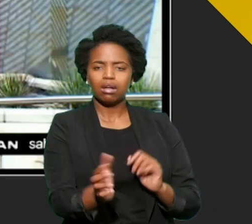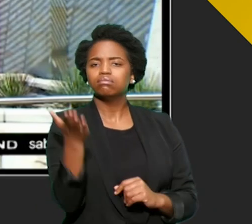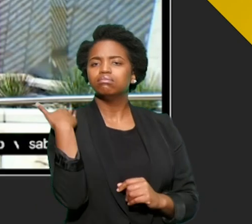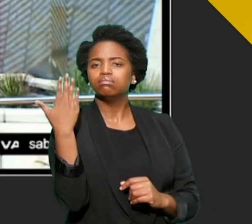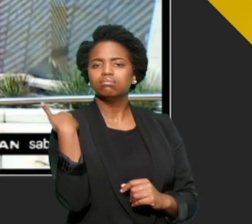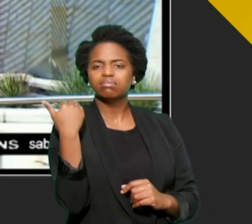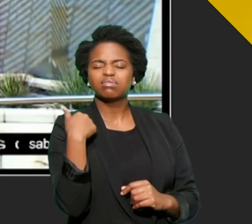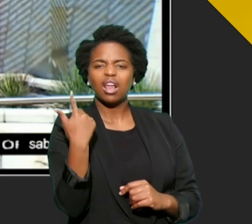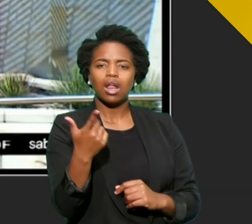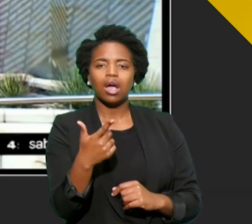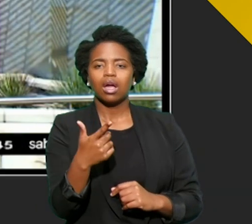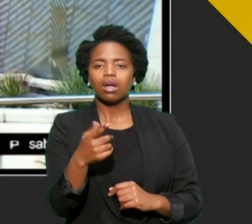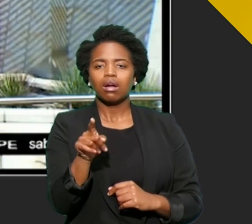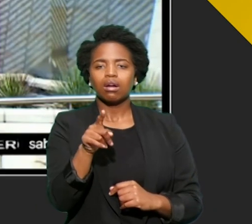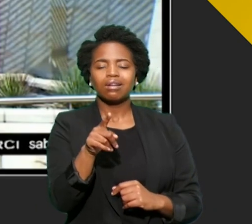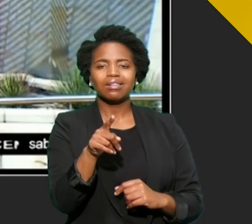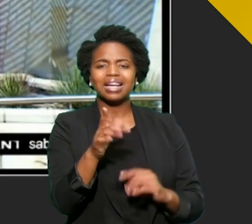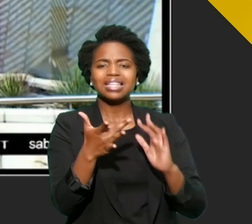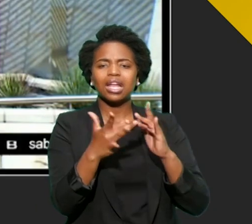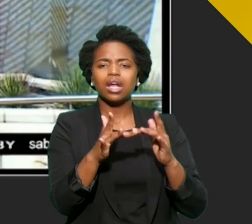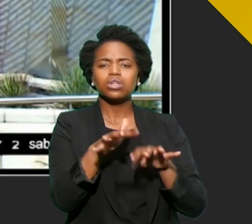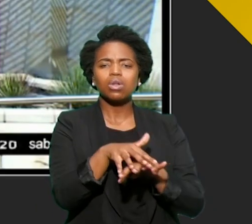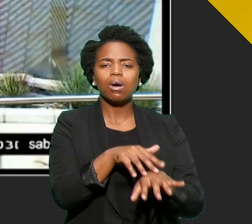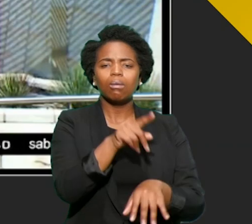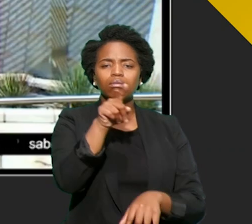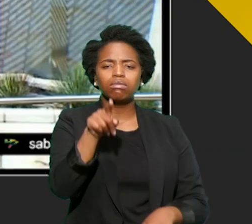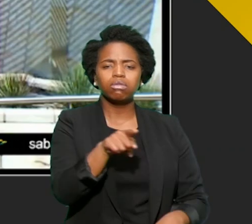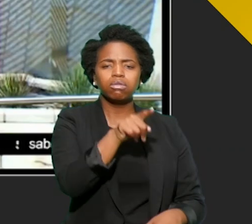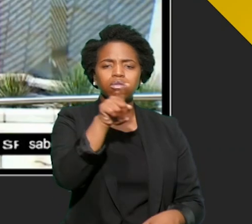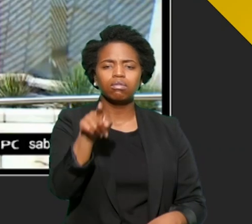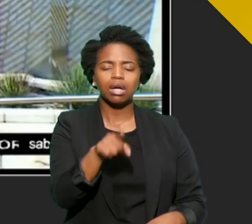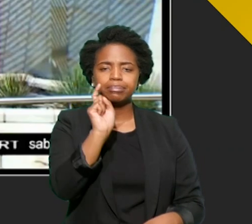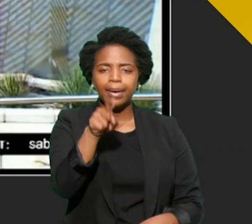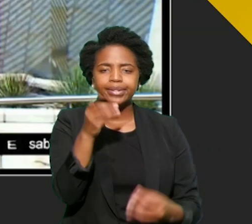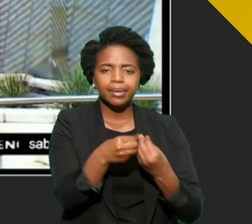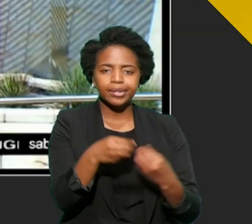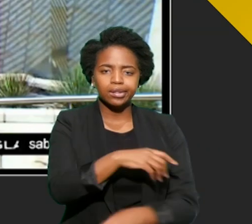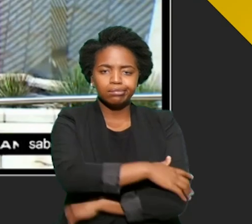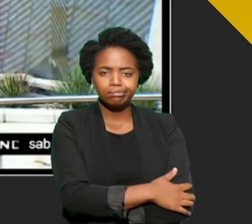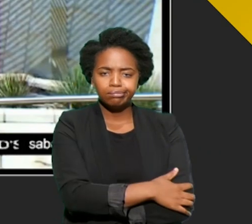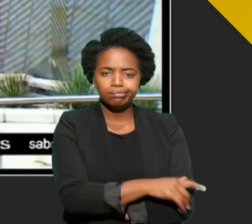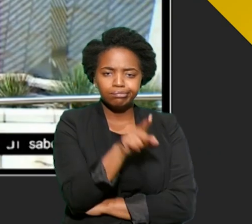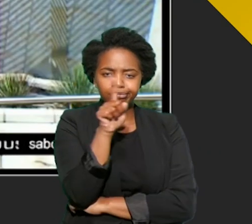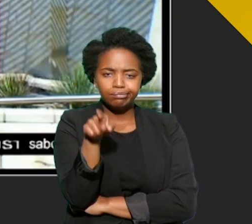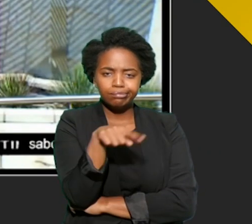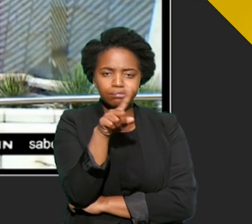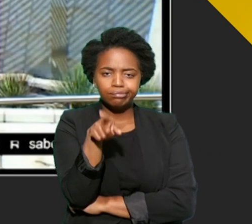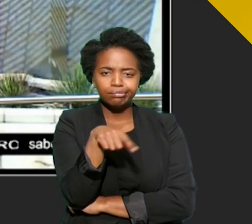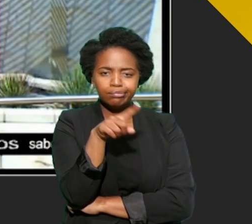find the speeds were not quite sufficient, so you'll either take a long time to